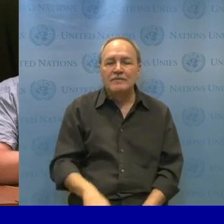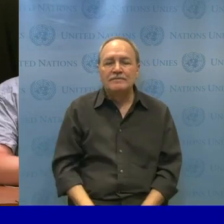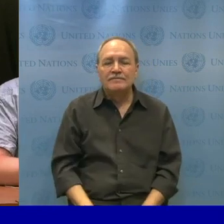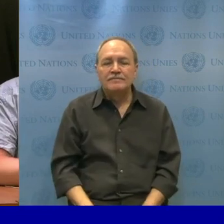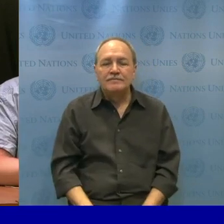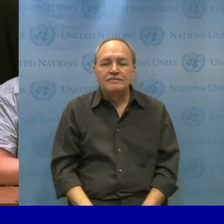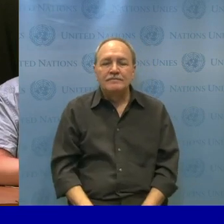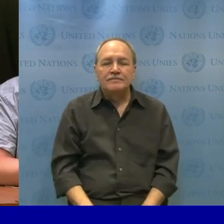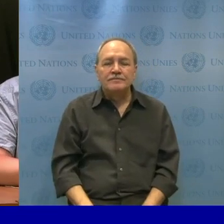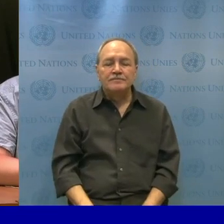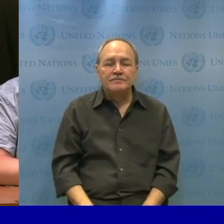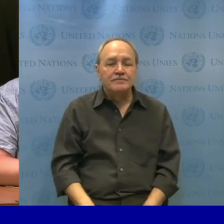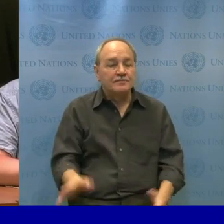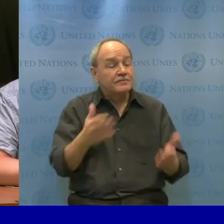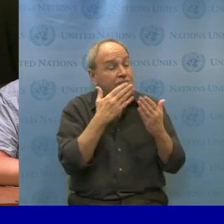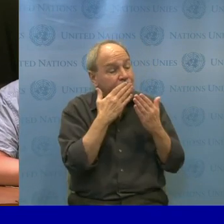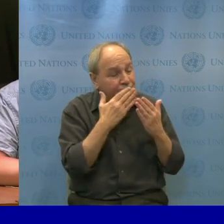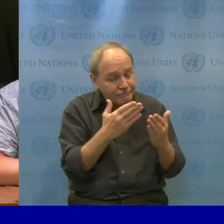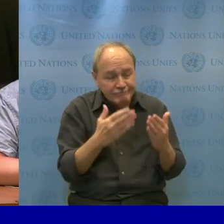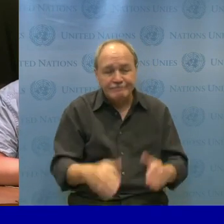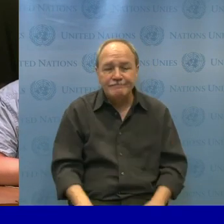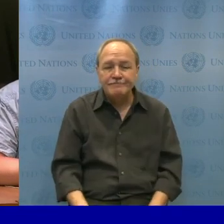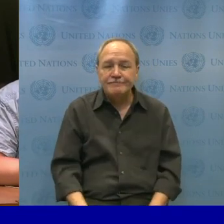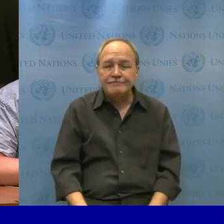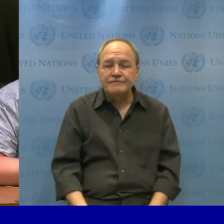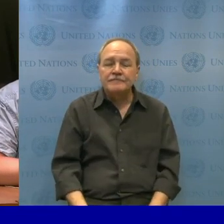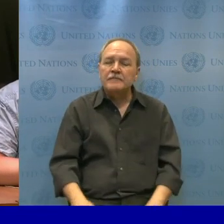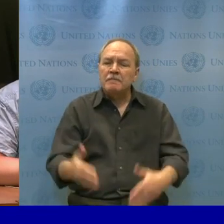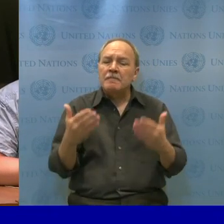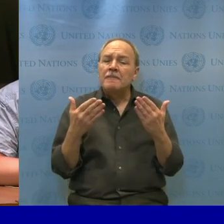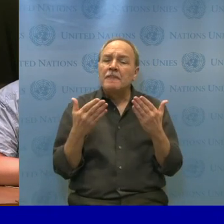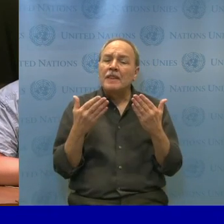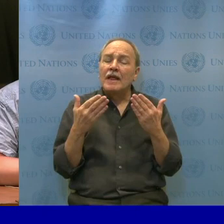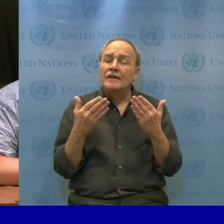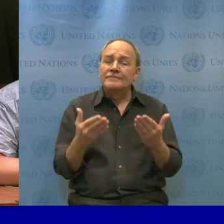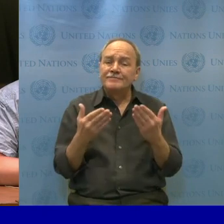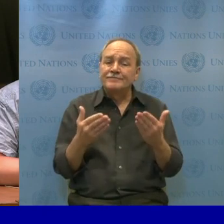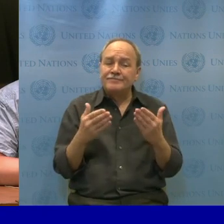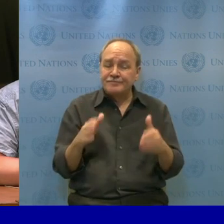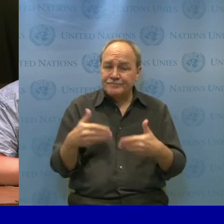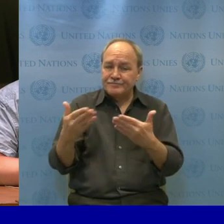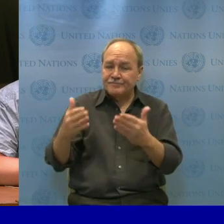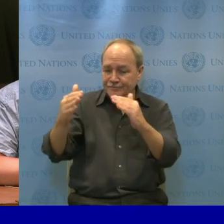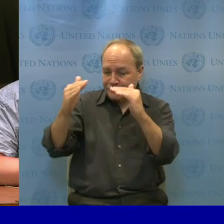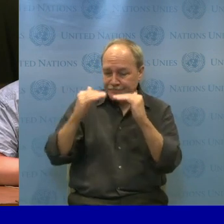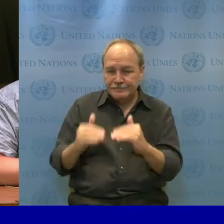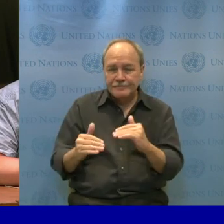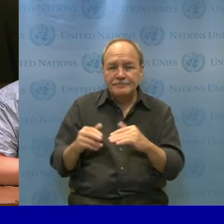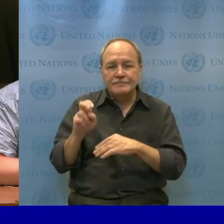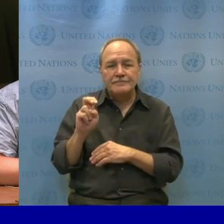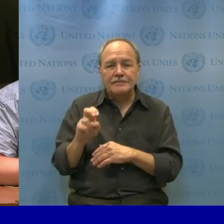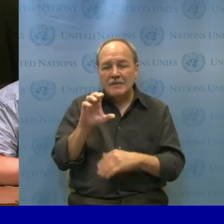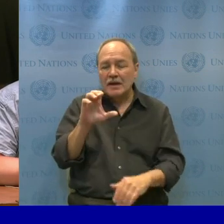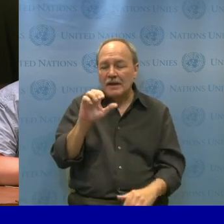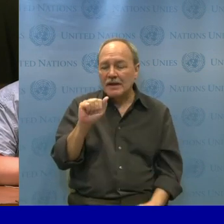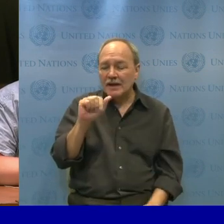Thank you very much. And now I would like to give the floor to our next panelist, Ms. Katalin